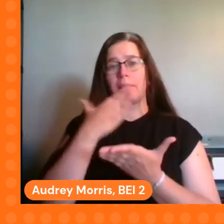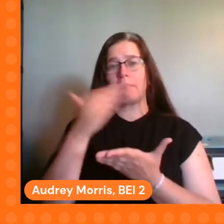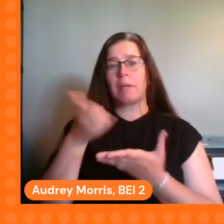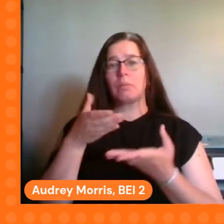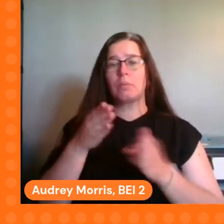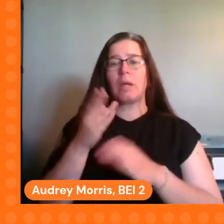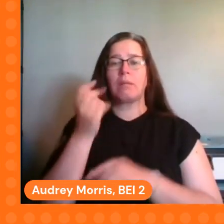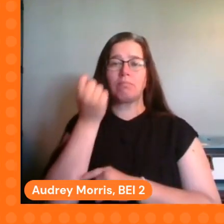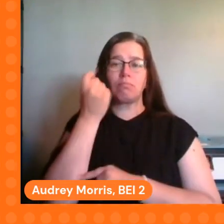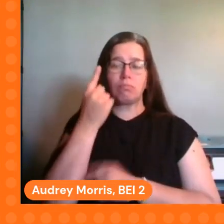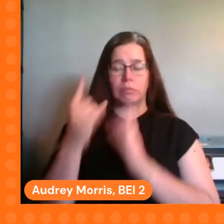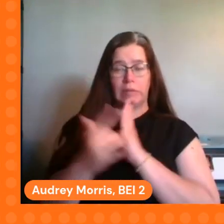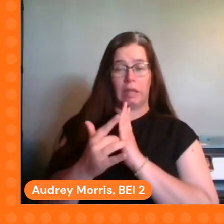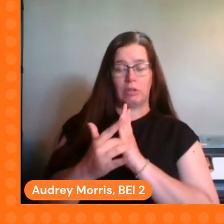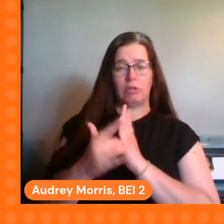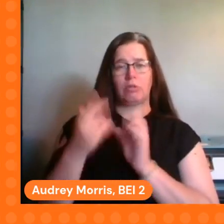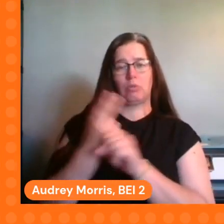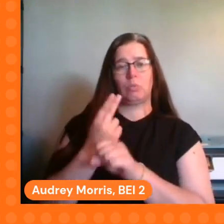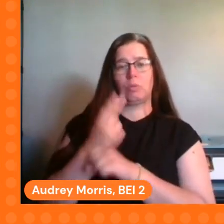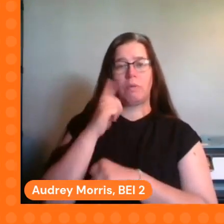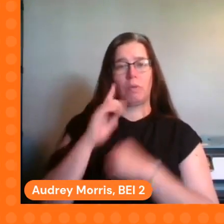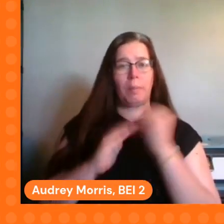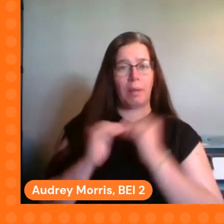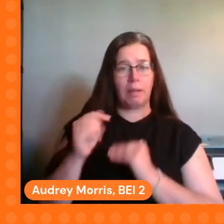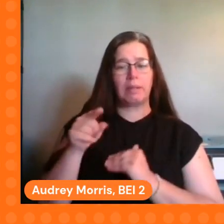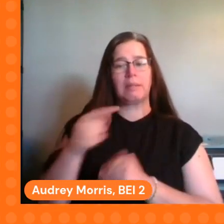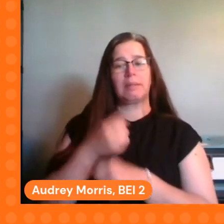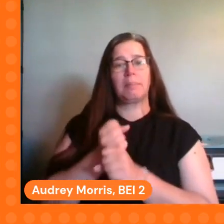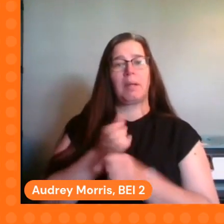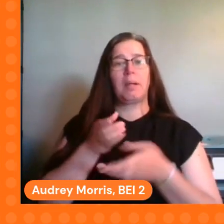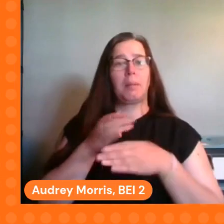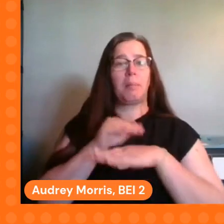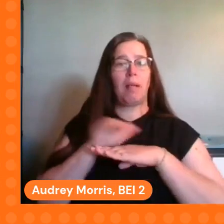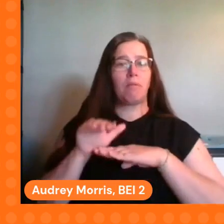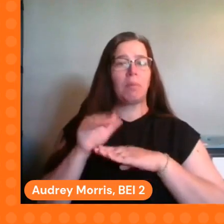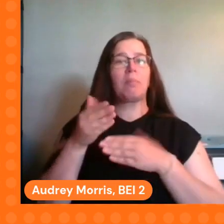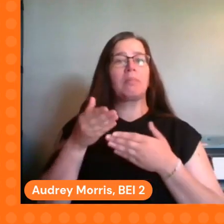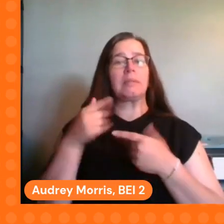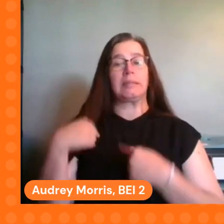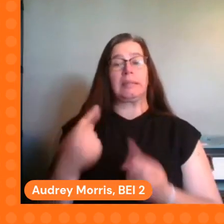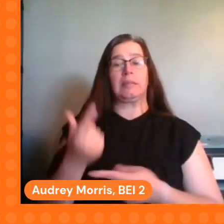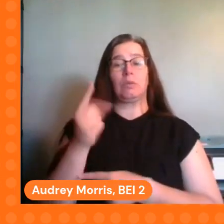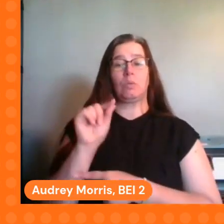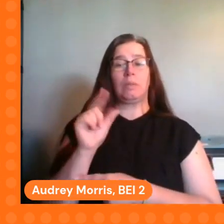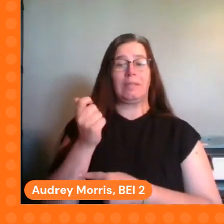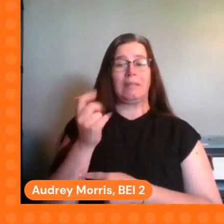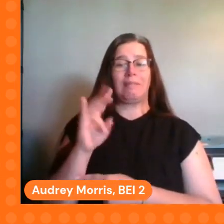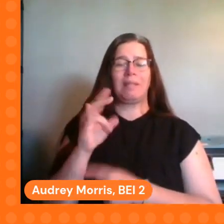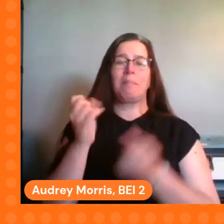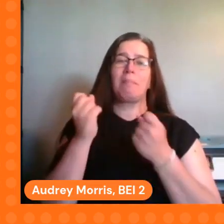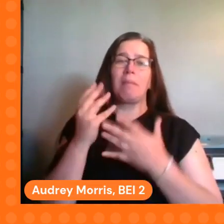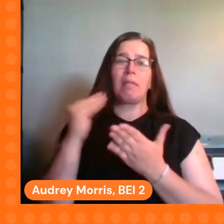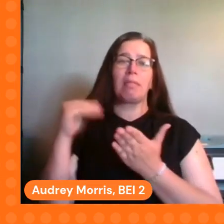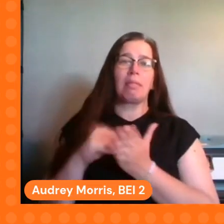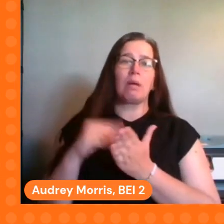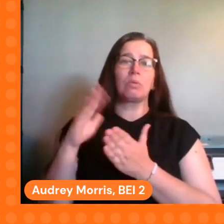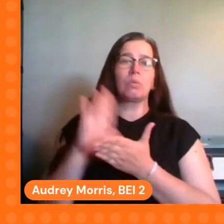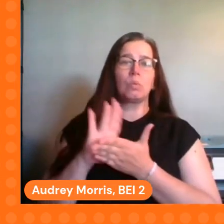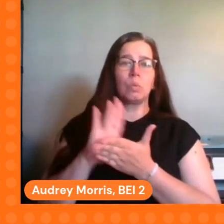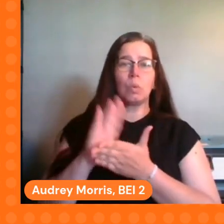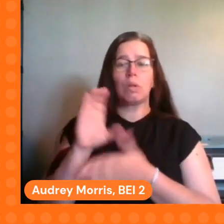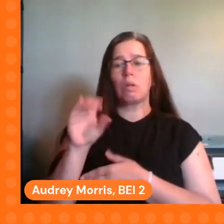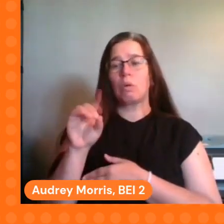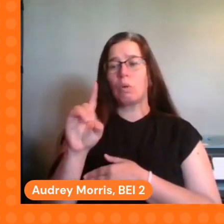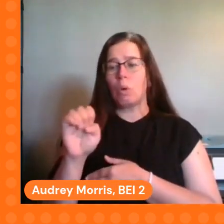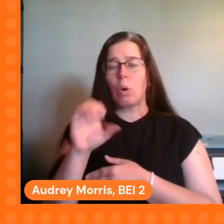it, Dale has created a platform that since its launch in 2017 has been used by thousands of schools, code clubs,